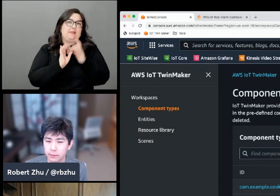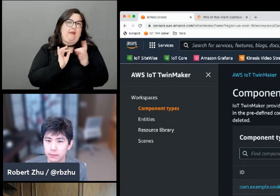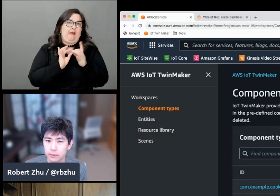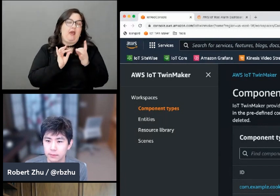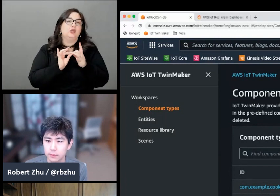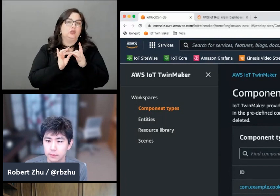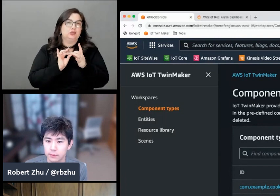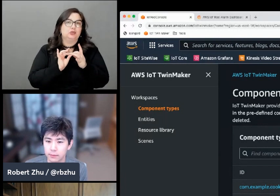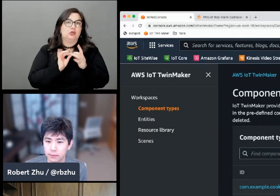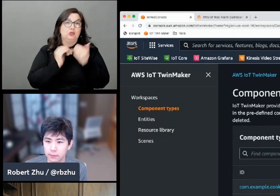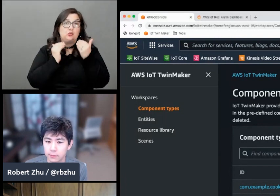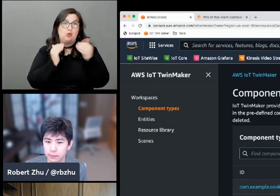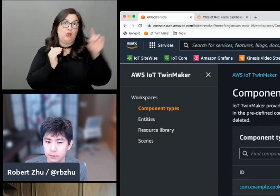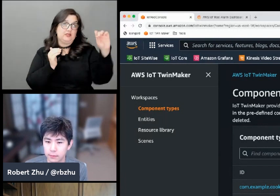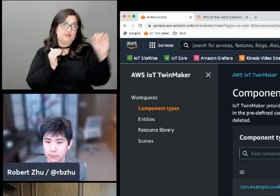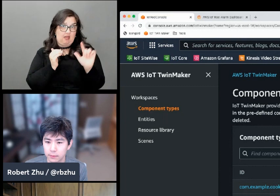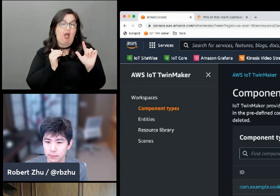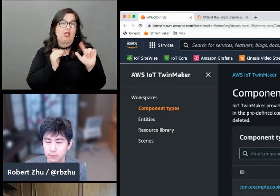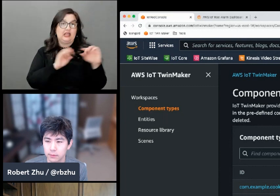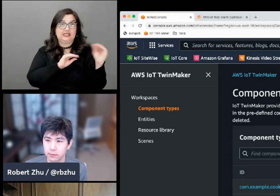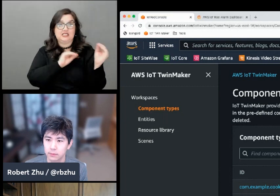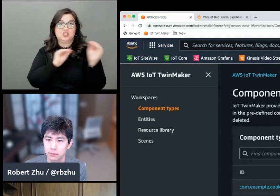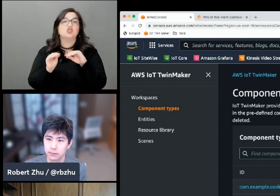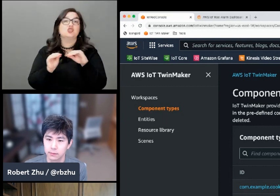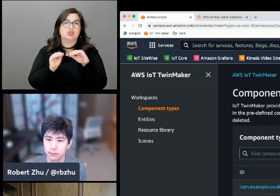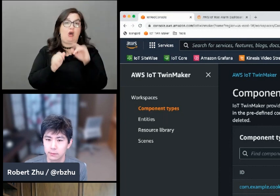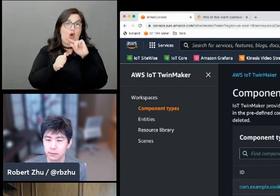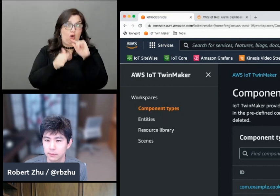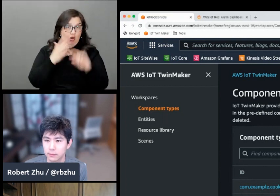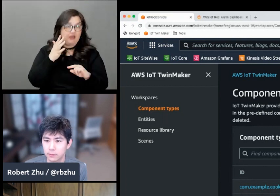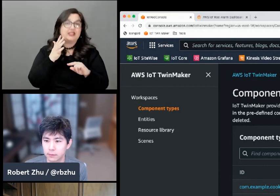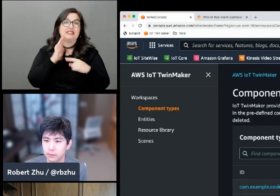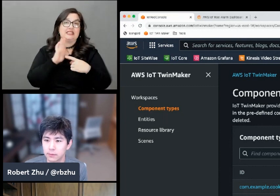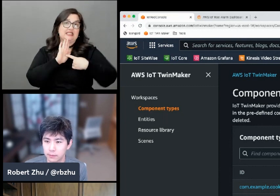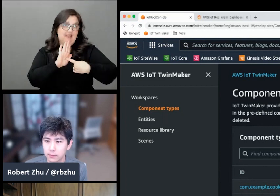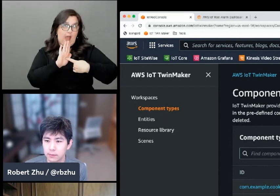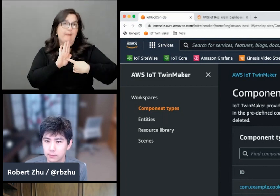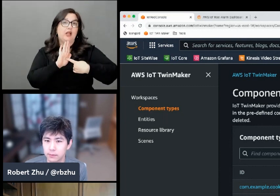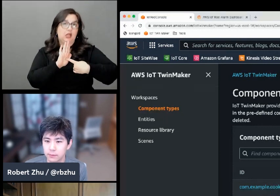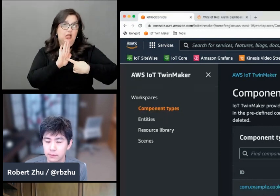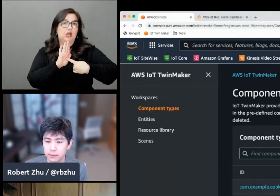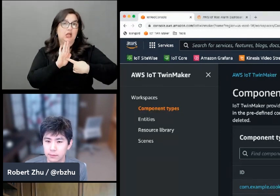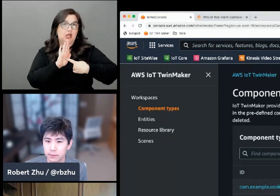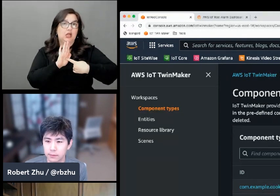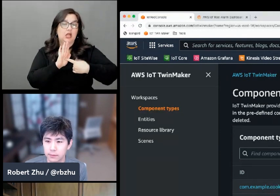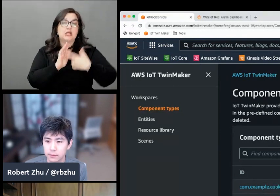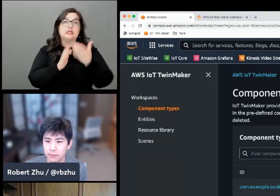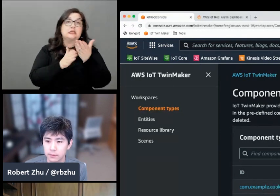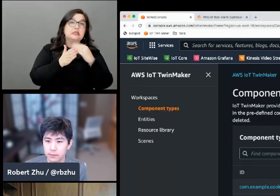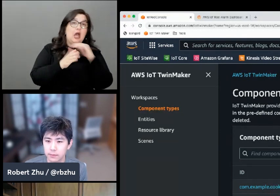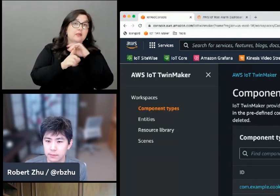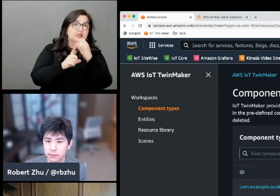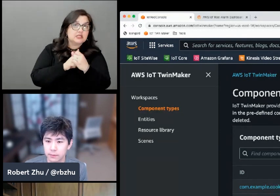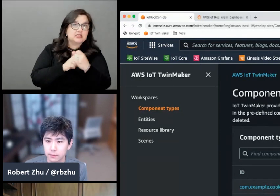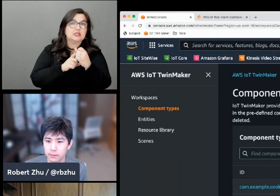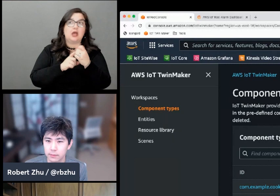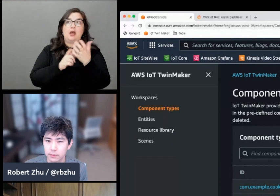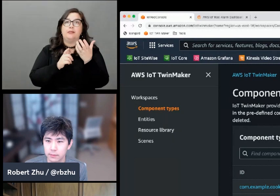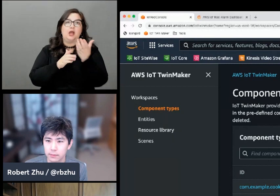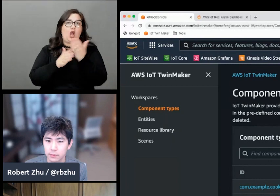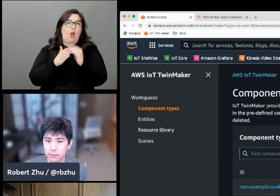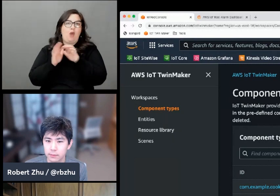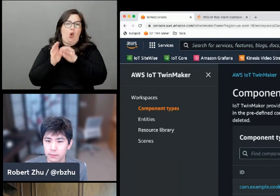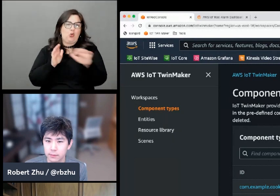and download that, that will install these example ones and have, in some cases, components are very simple. So